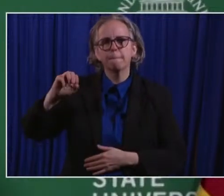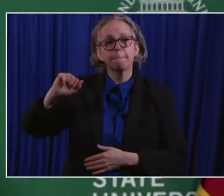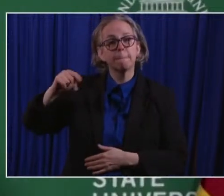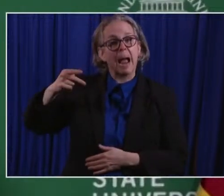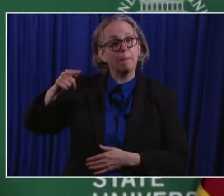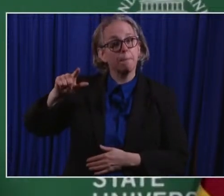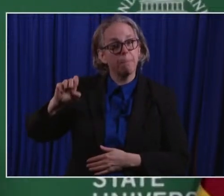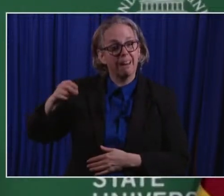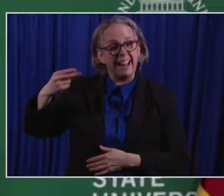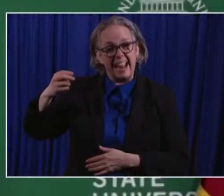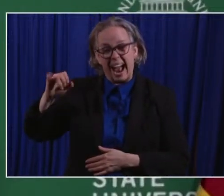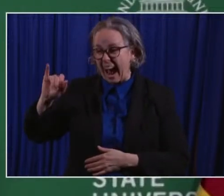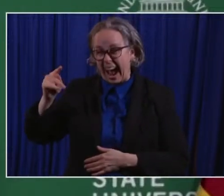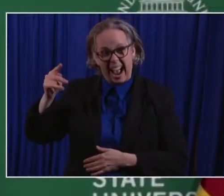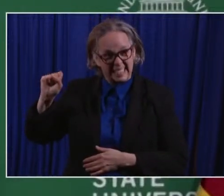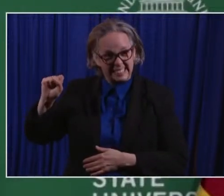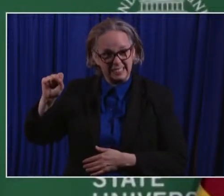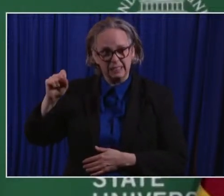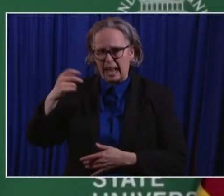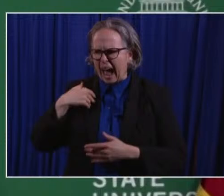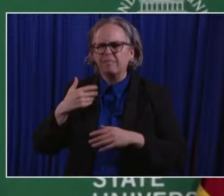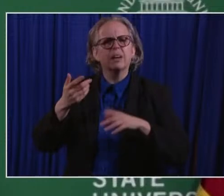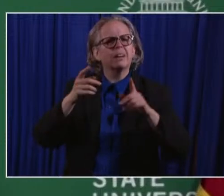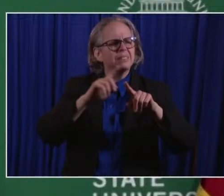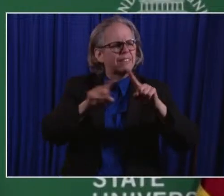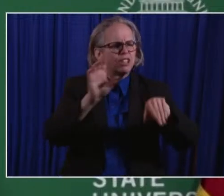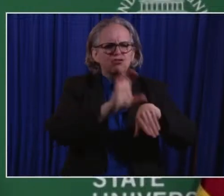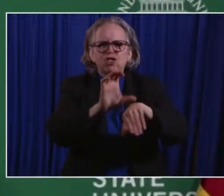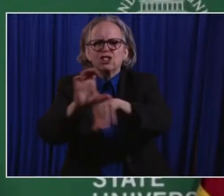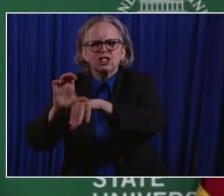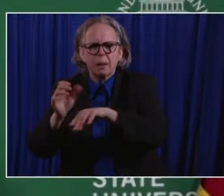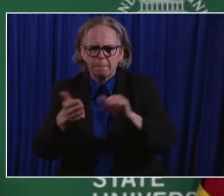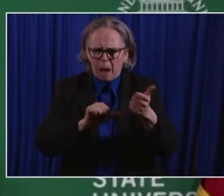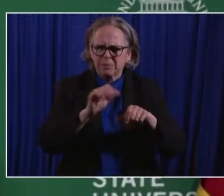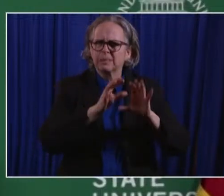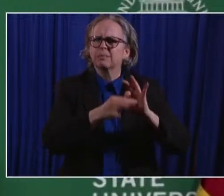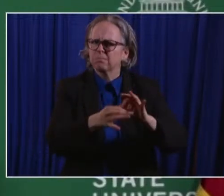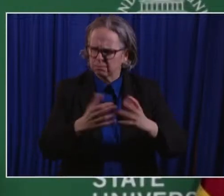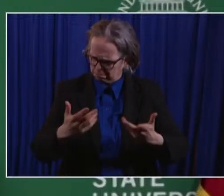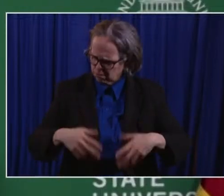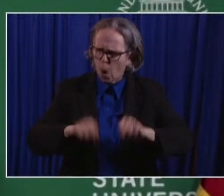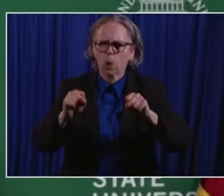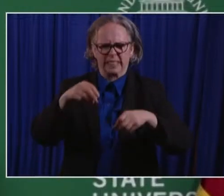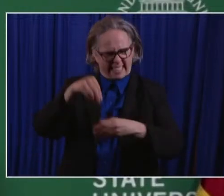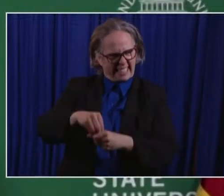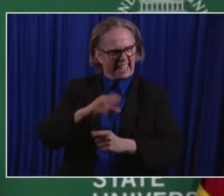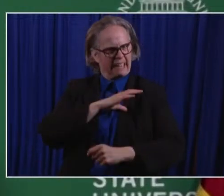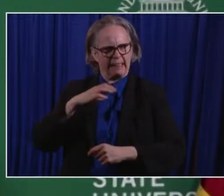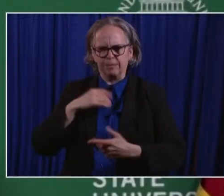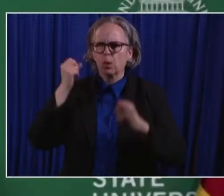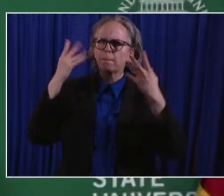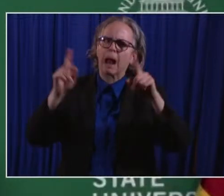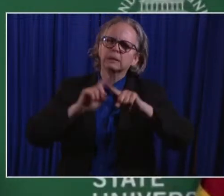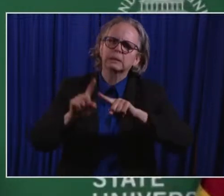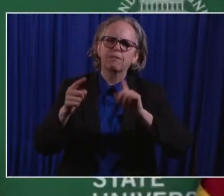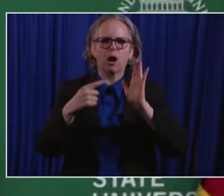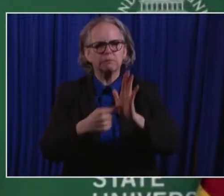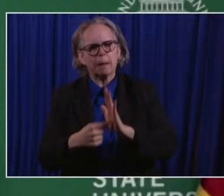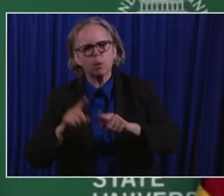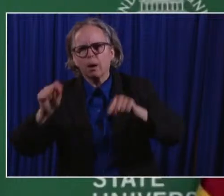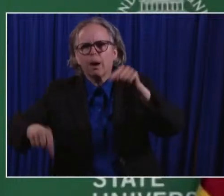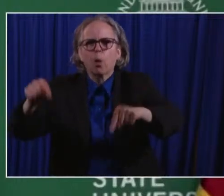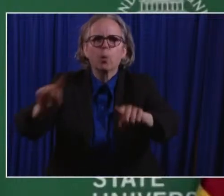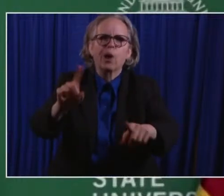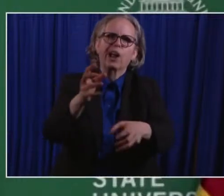Shepherd Baptist Church here in Cleveland. We also know that there has been